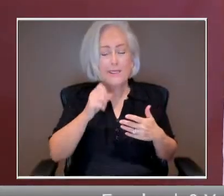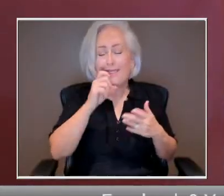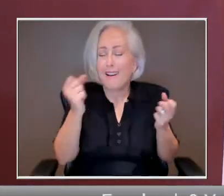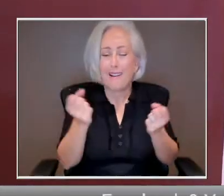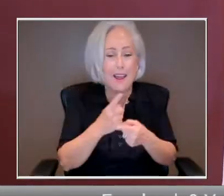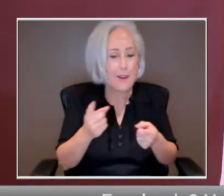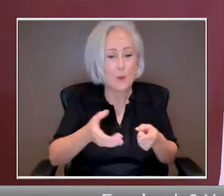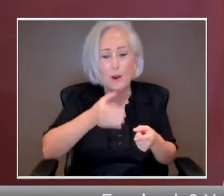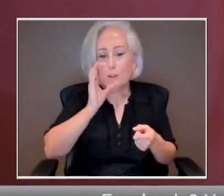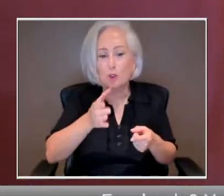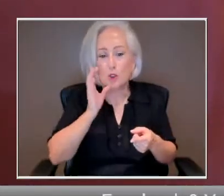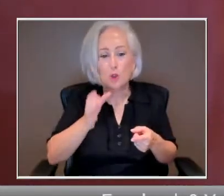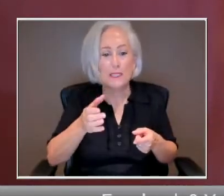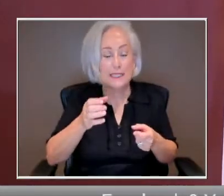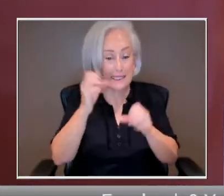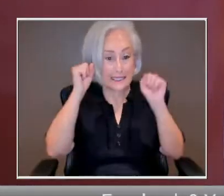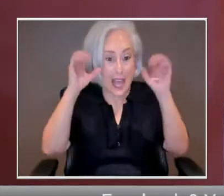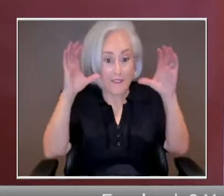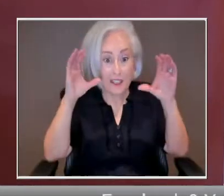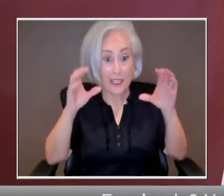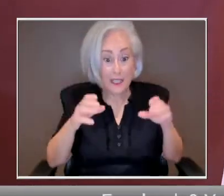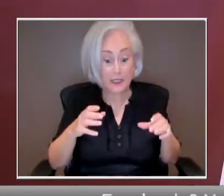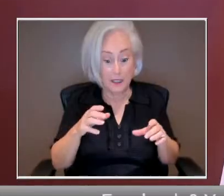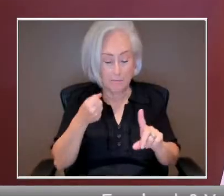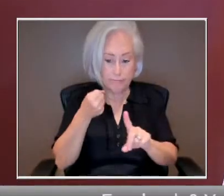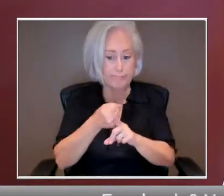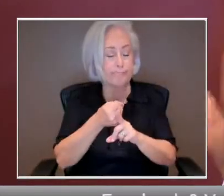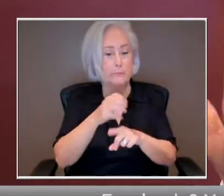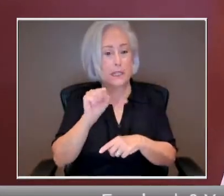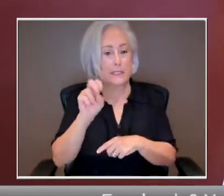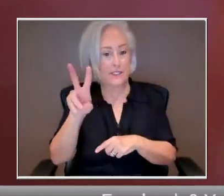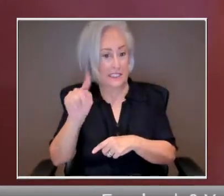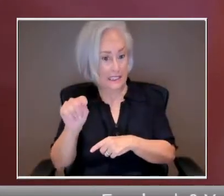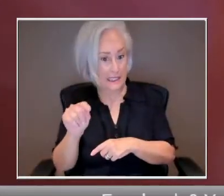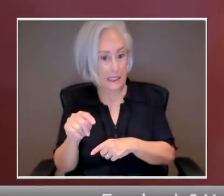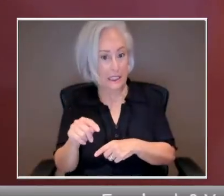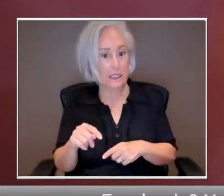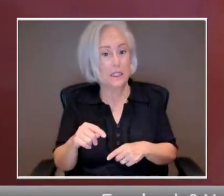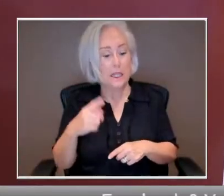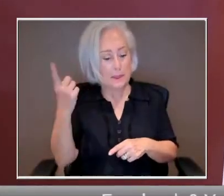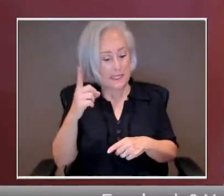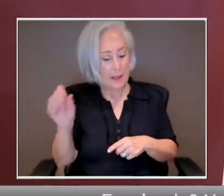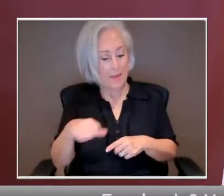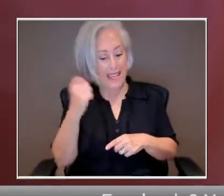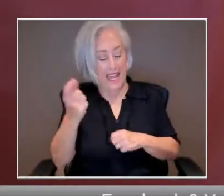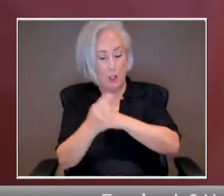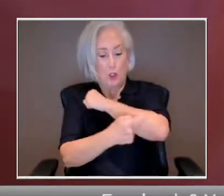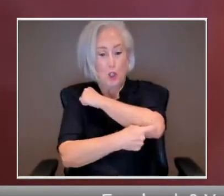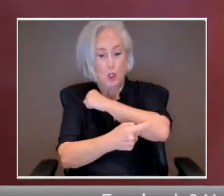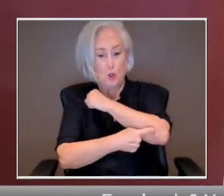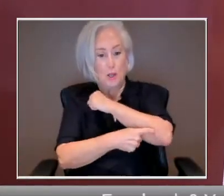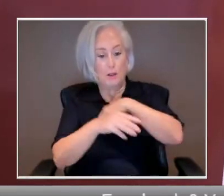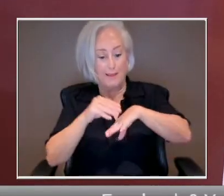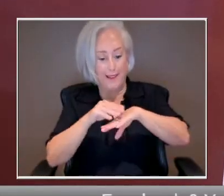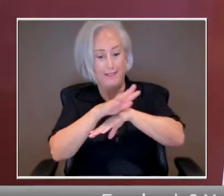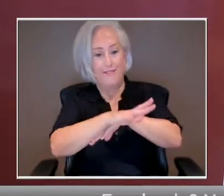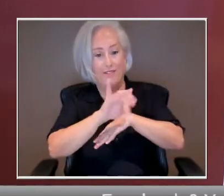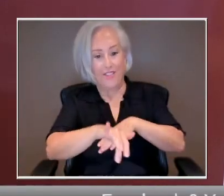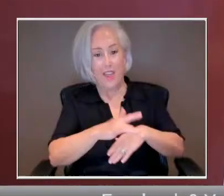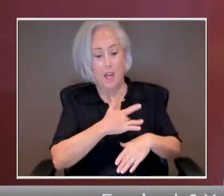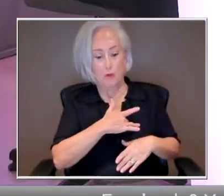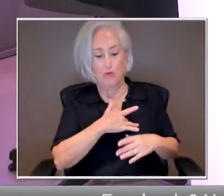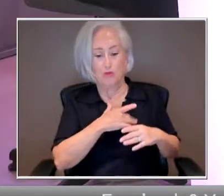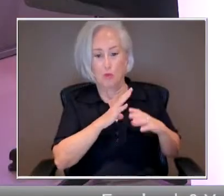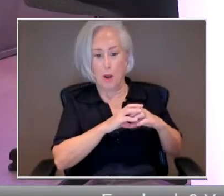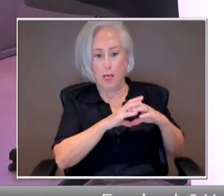SVT. So there's an underlying substrate, and then these triggers can precipitate those rhythms. They can bring them on. Lucas, you were